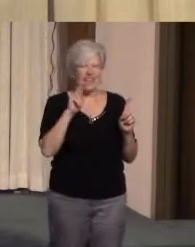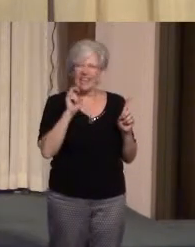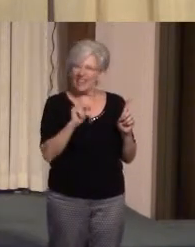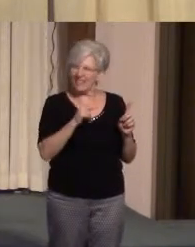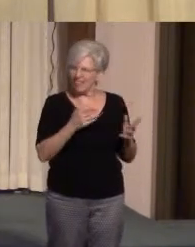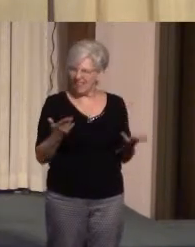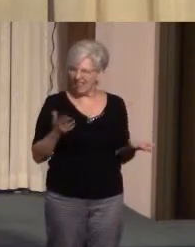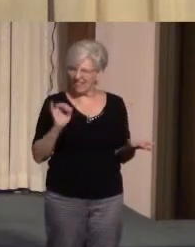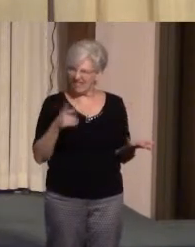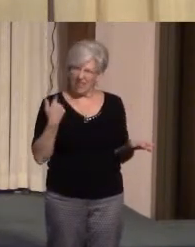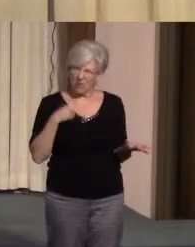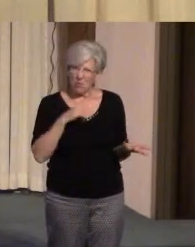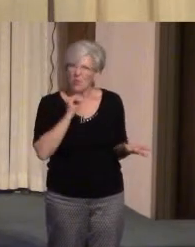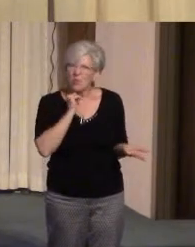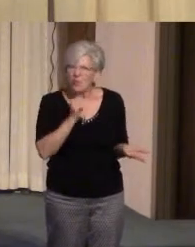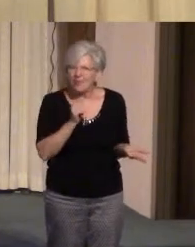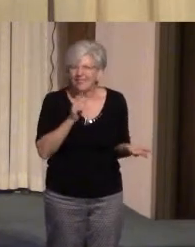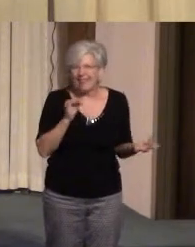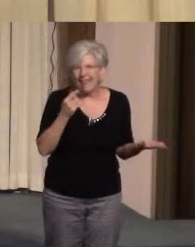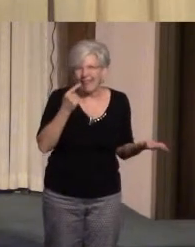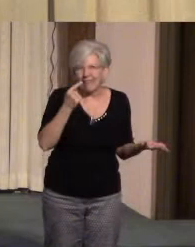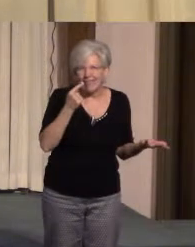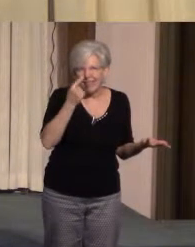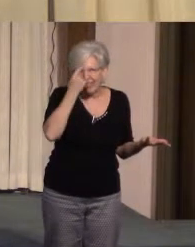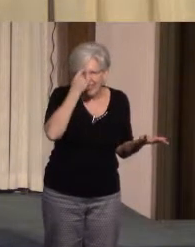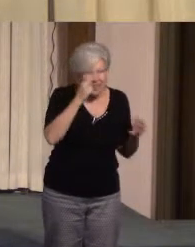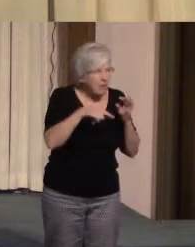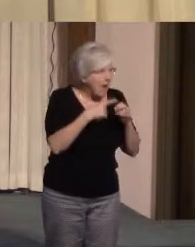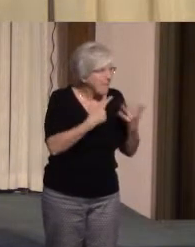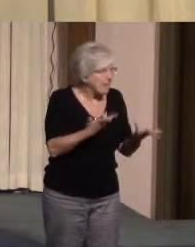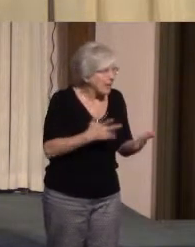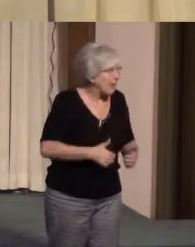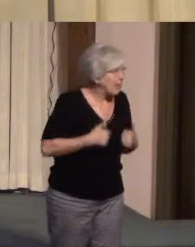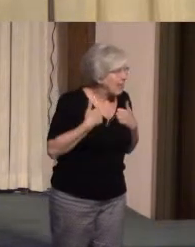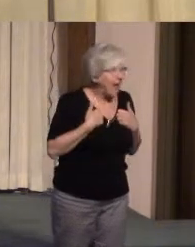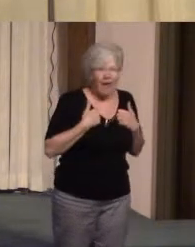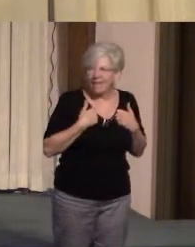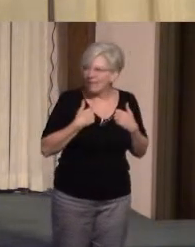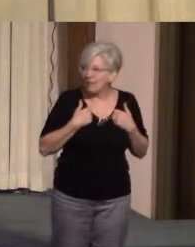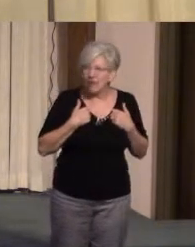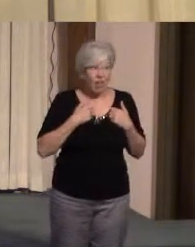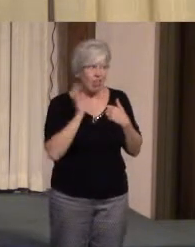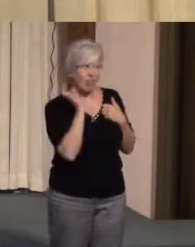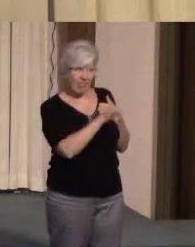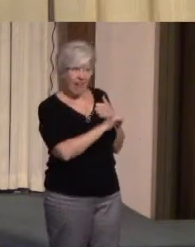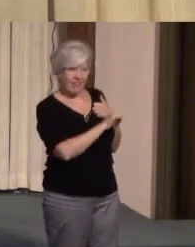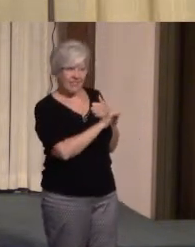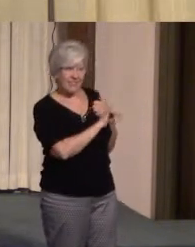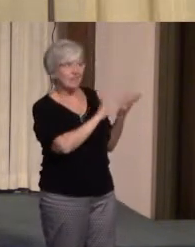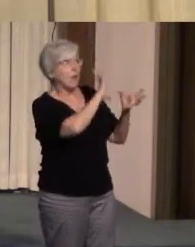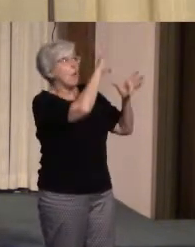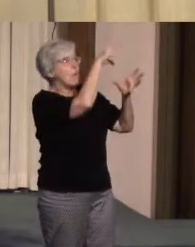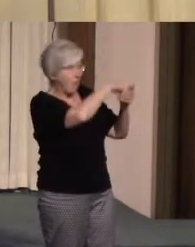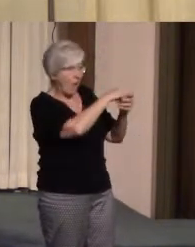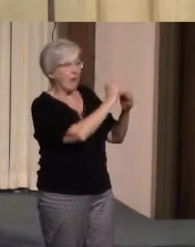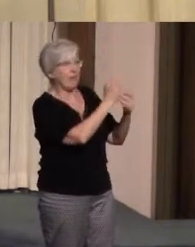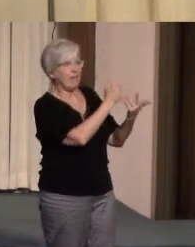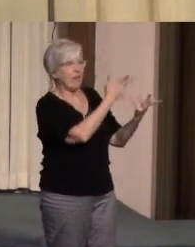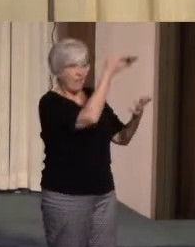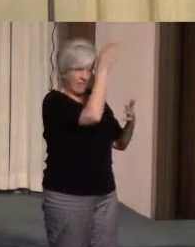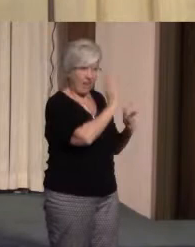that we would not generally conceive of as being alive, they're part of God. Even